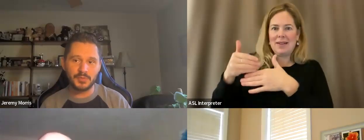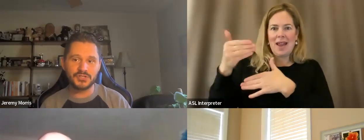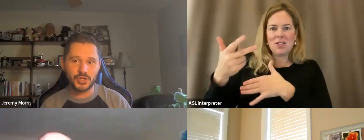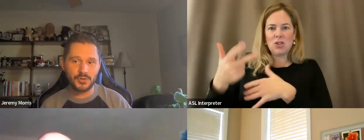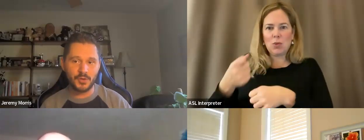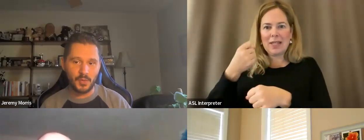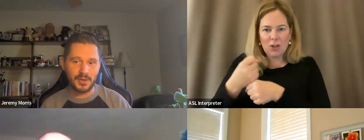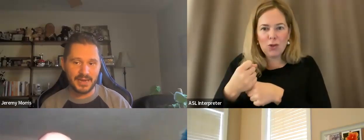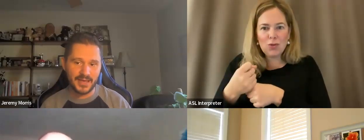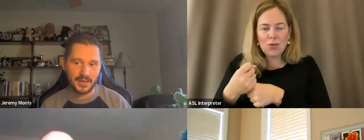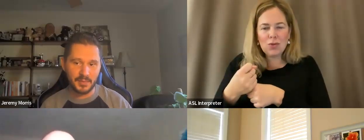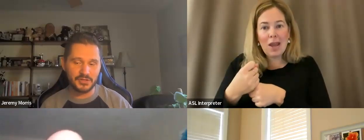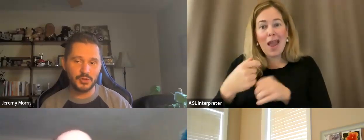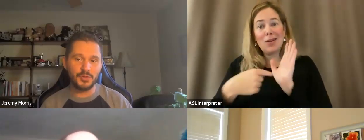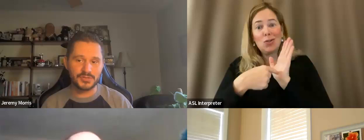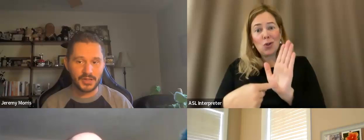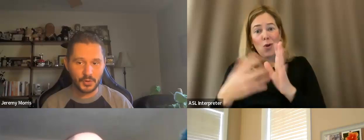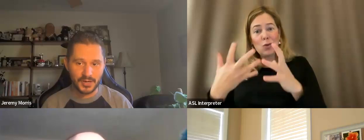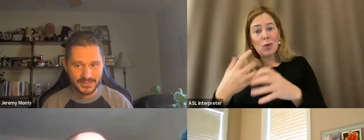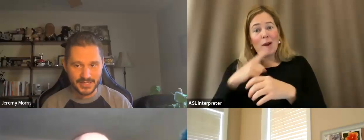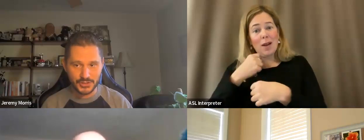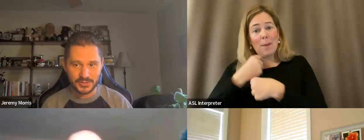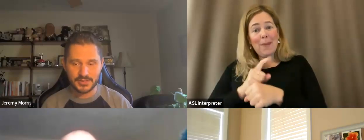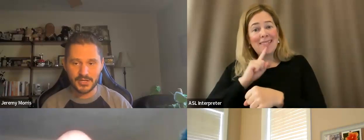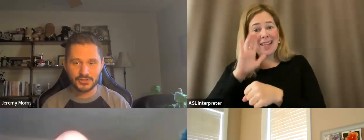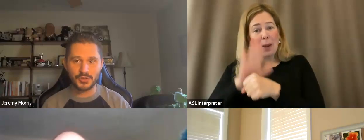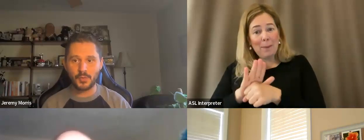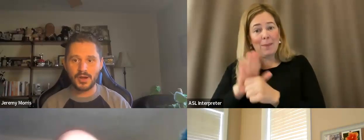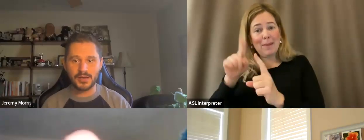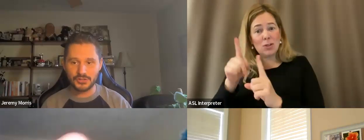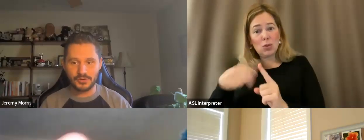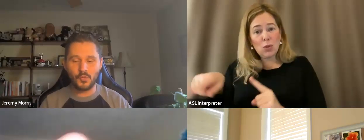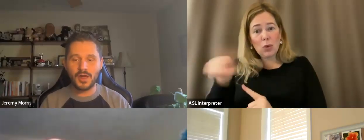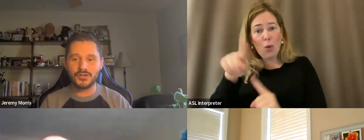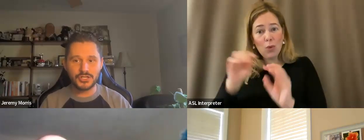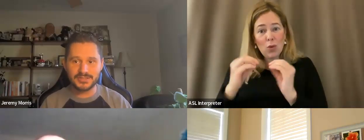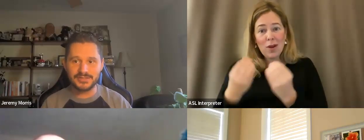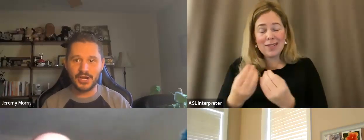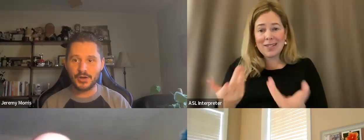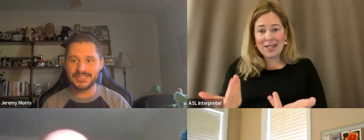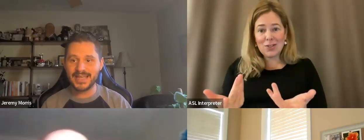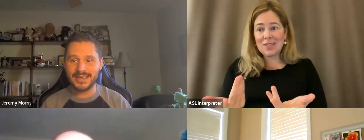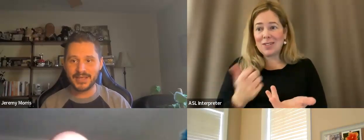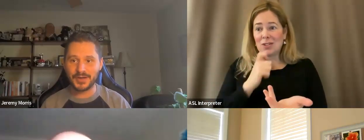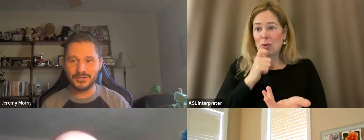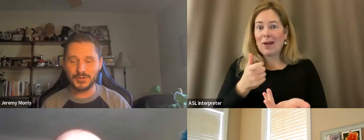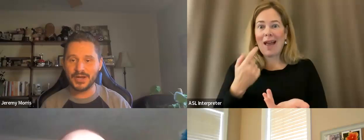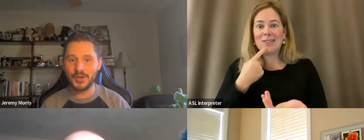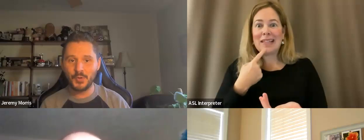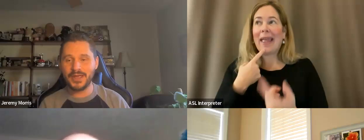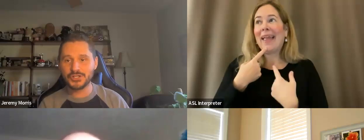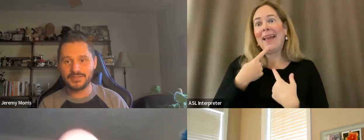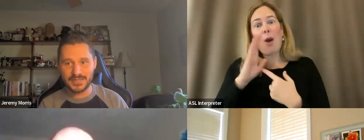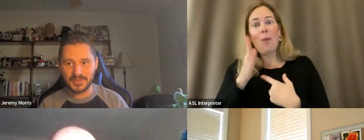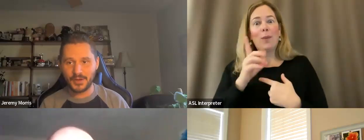it also helps to show that we want to make that commitment to those other organizations so that we're not just, you know, saying that we're going to do